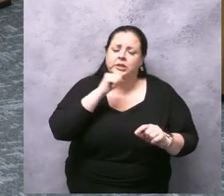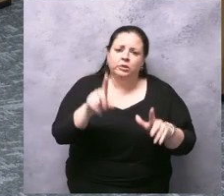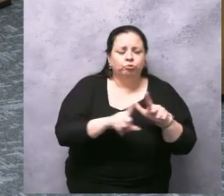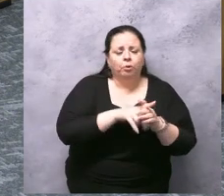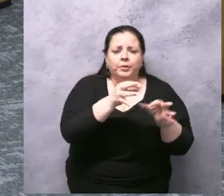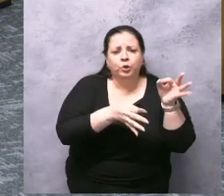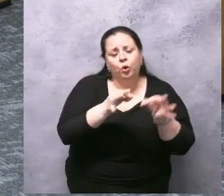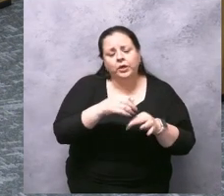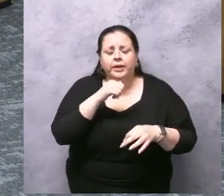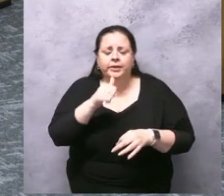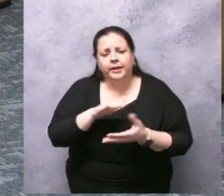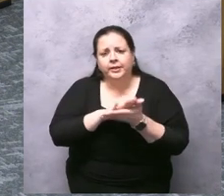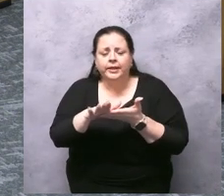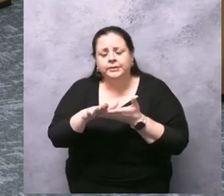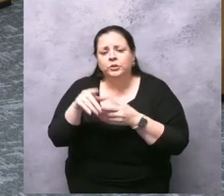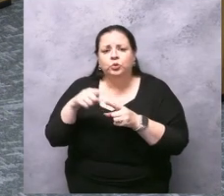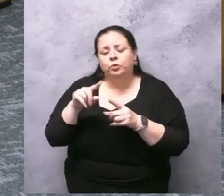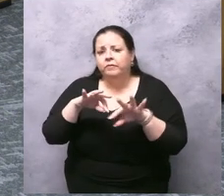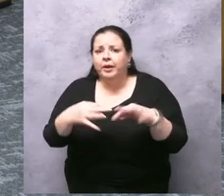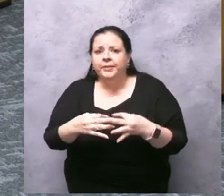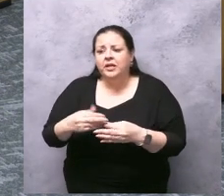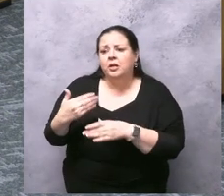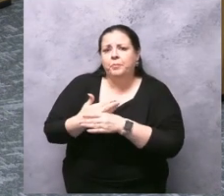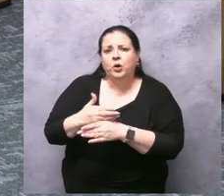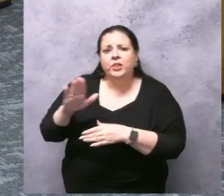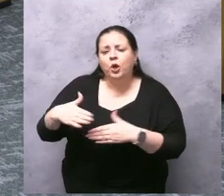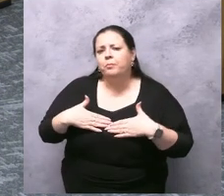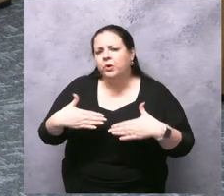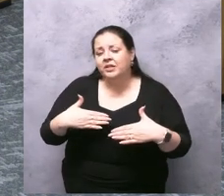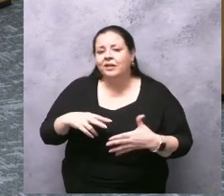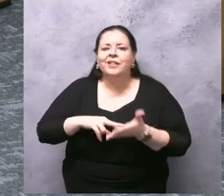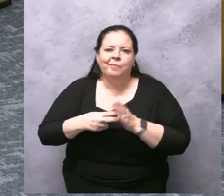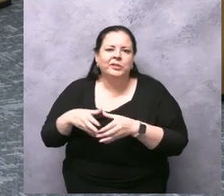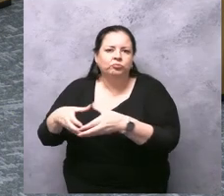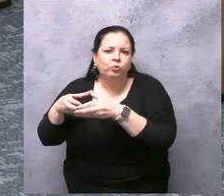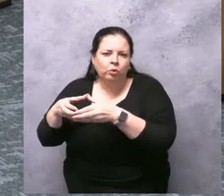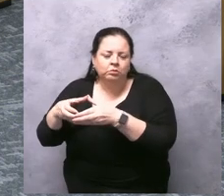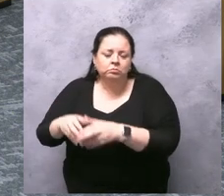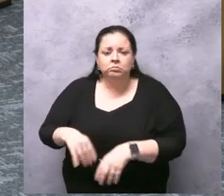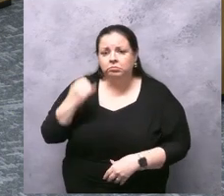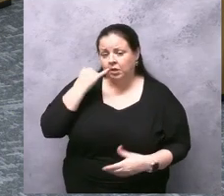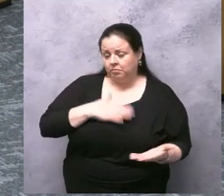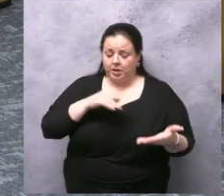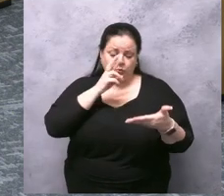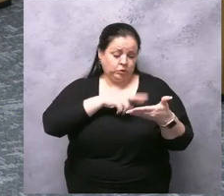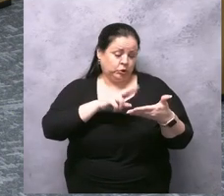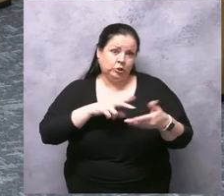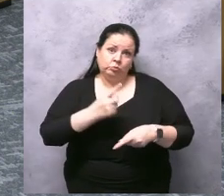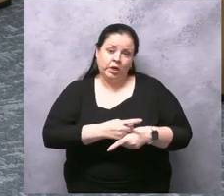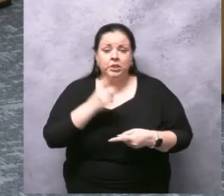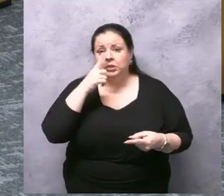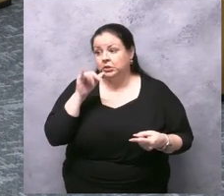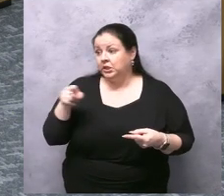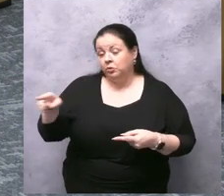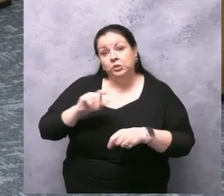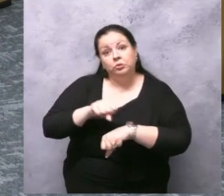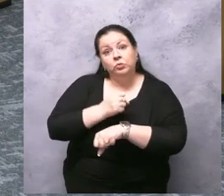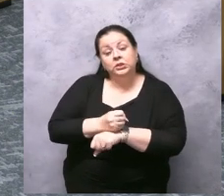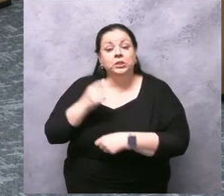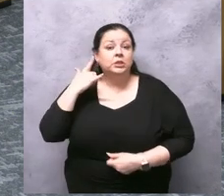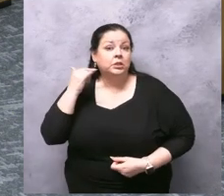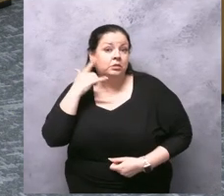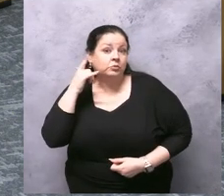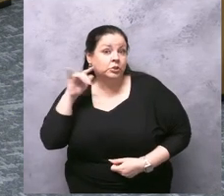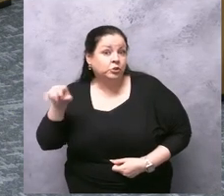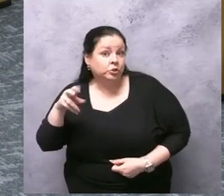disorderly conduct, assaulting a family member, and impeding their breath. That means choking them. And if my research is accurate, it looks like he was arrested in July in California